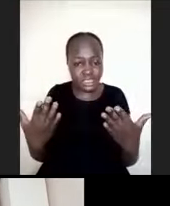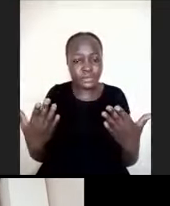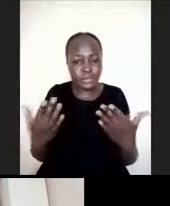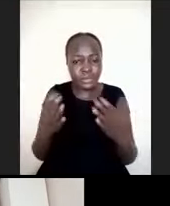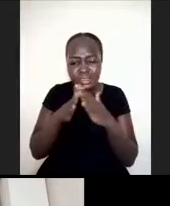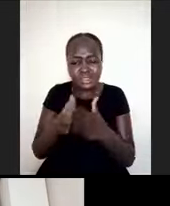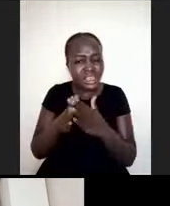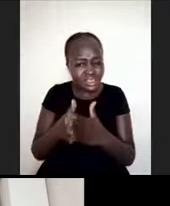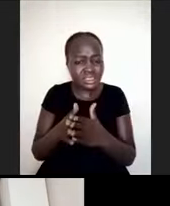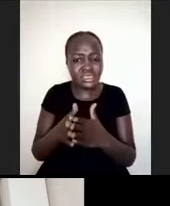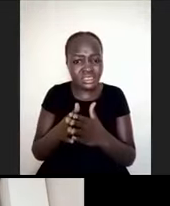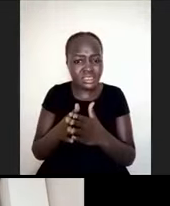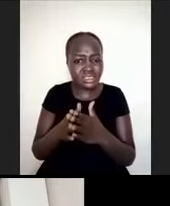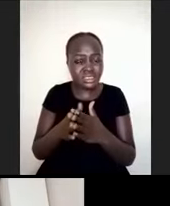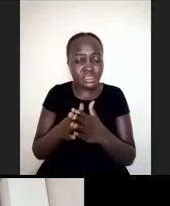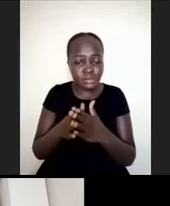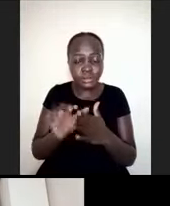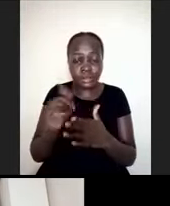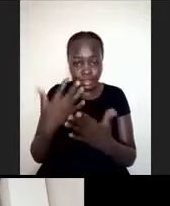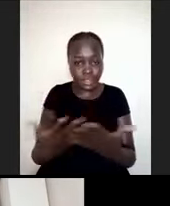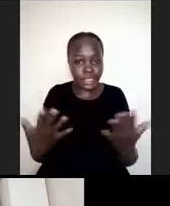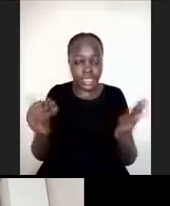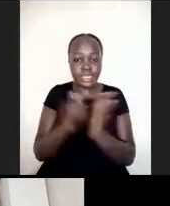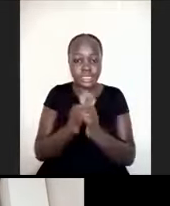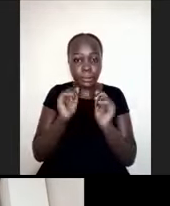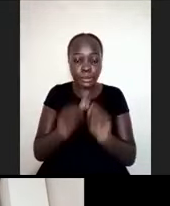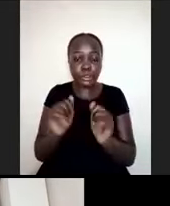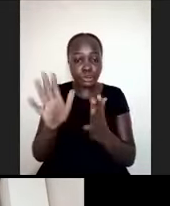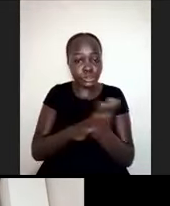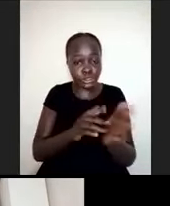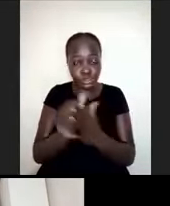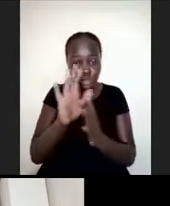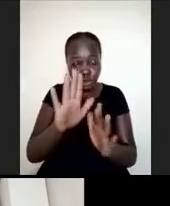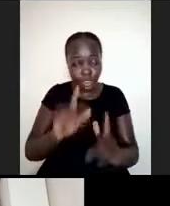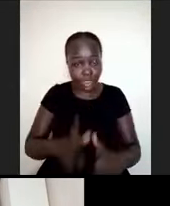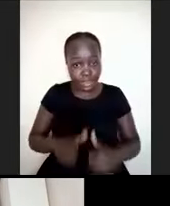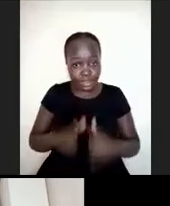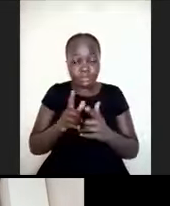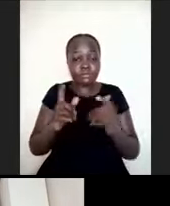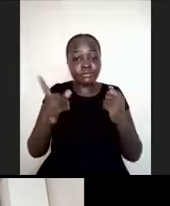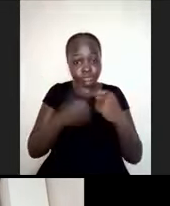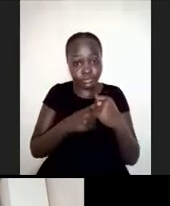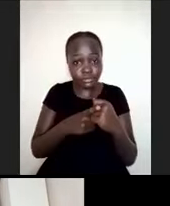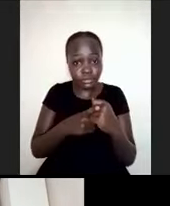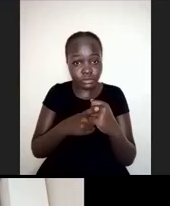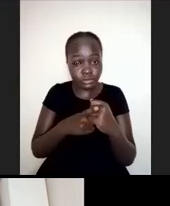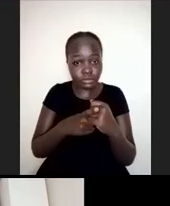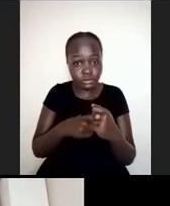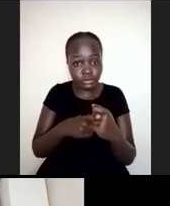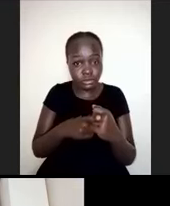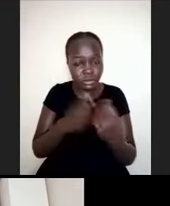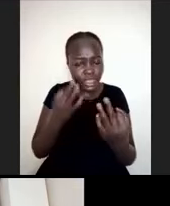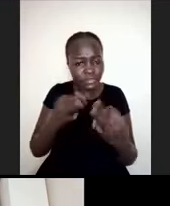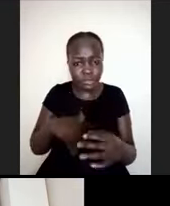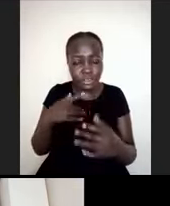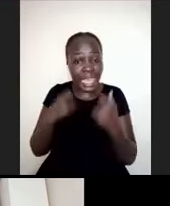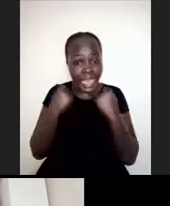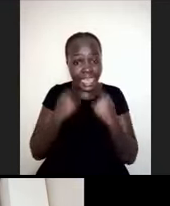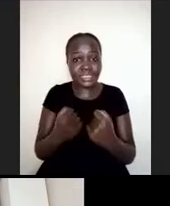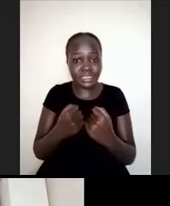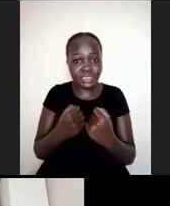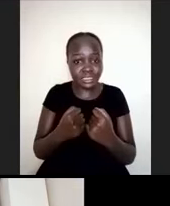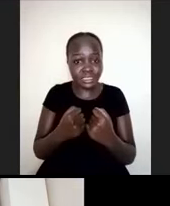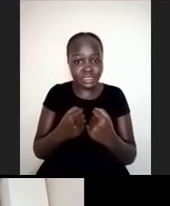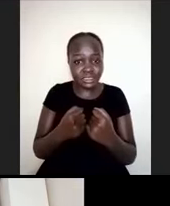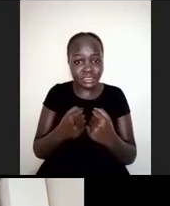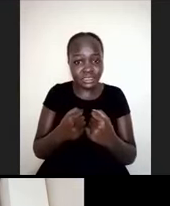know, and other things that could ruin your life. The other thing is, if you feel it's so hard, give up your phone,